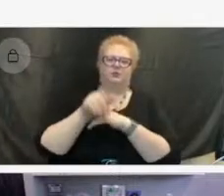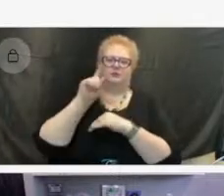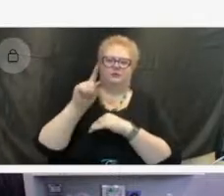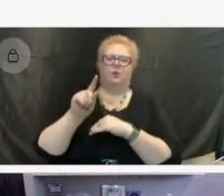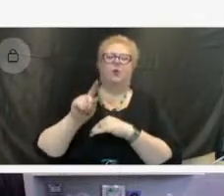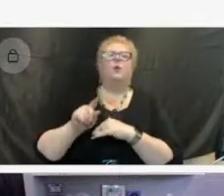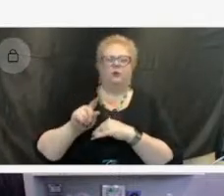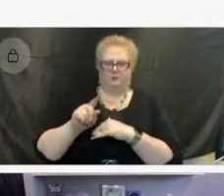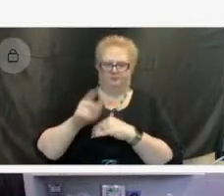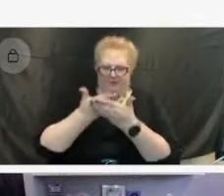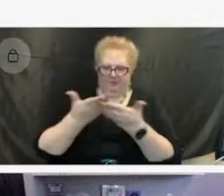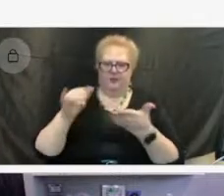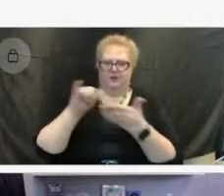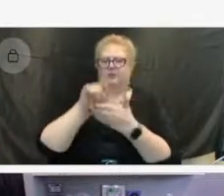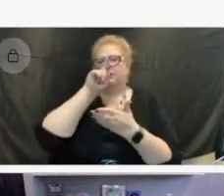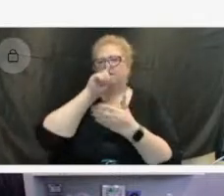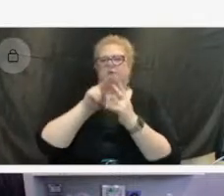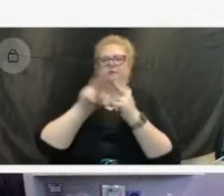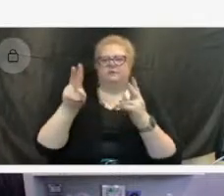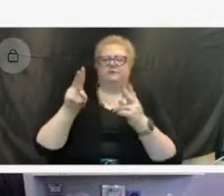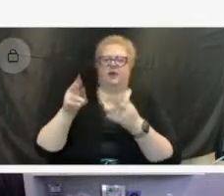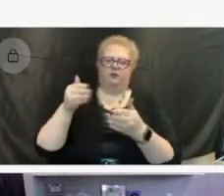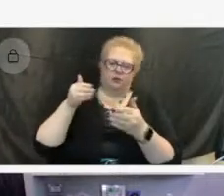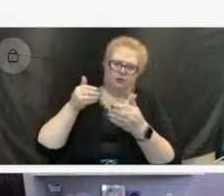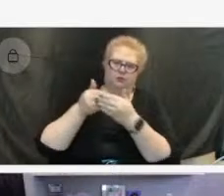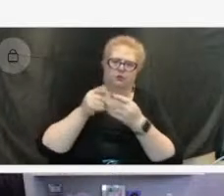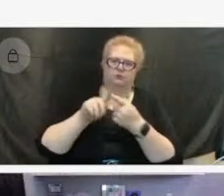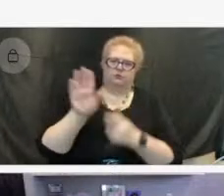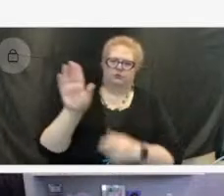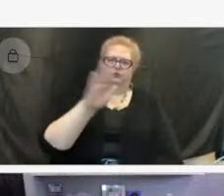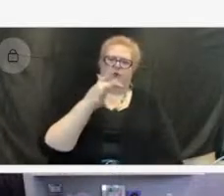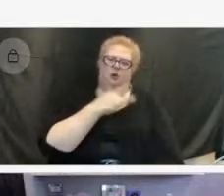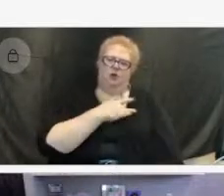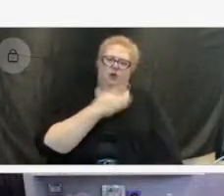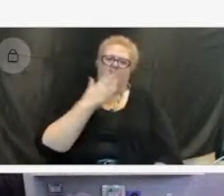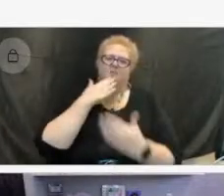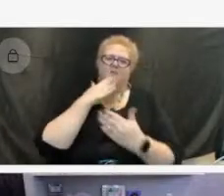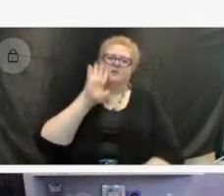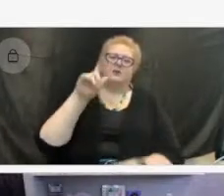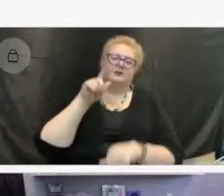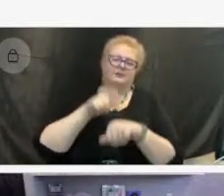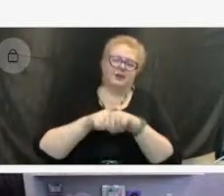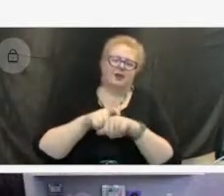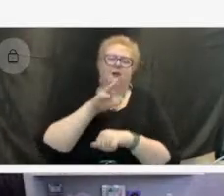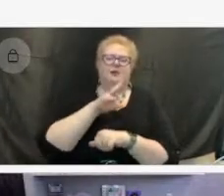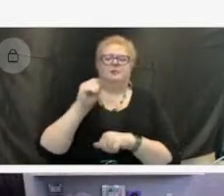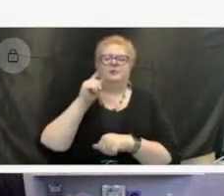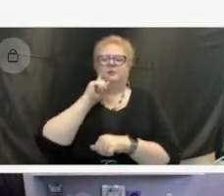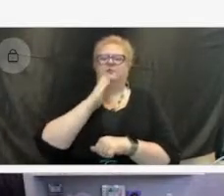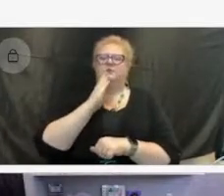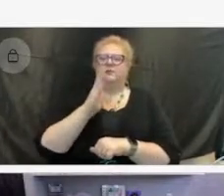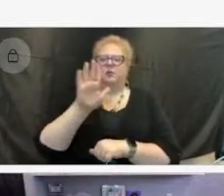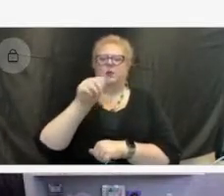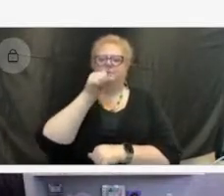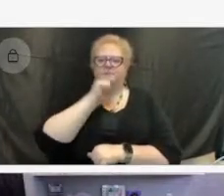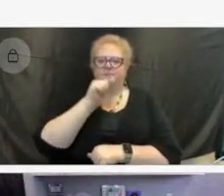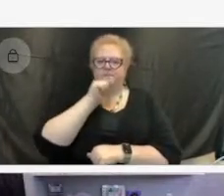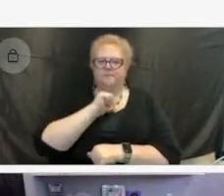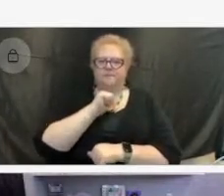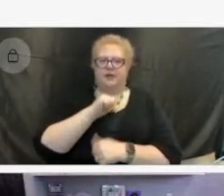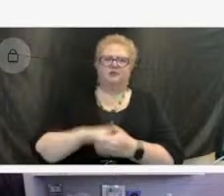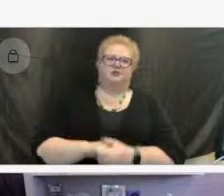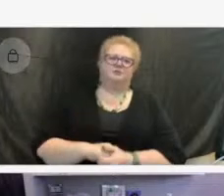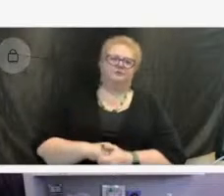matter close to y'all's hearts. Thank y'all for your time and your patience. My